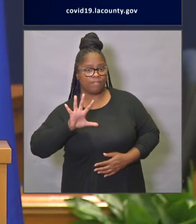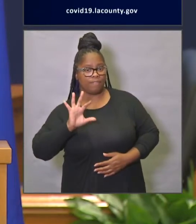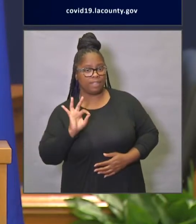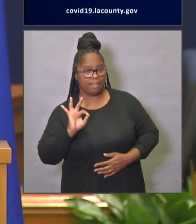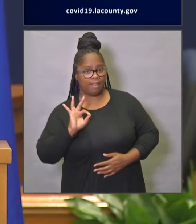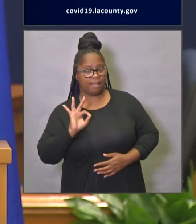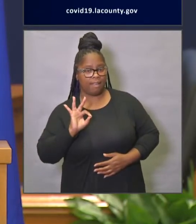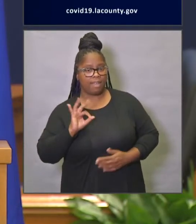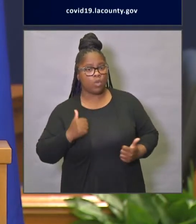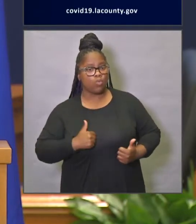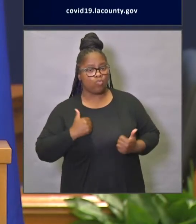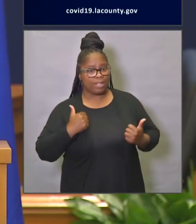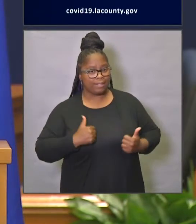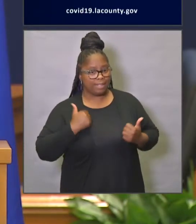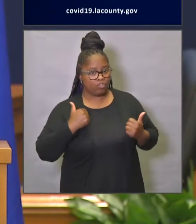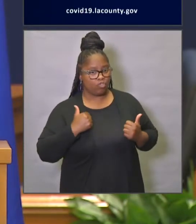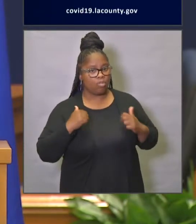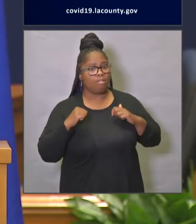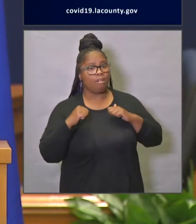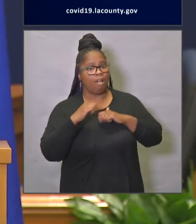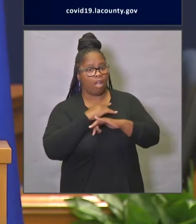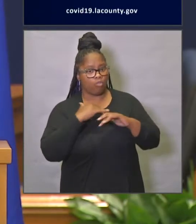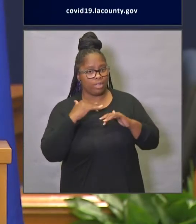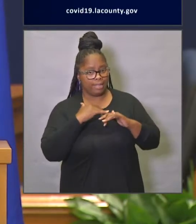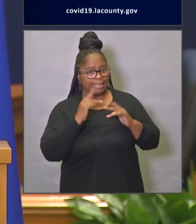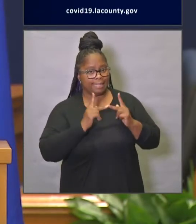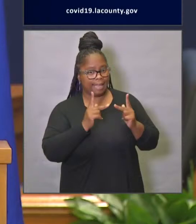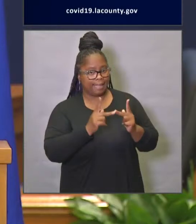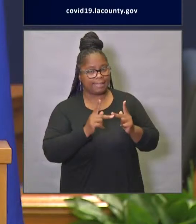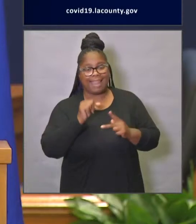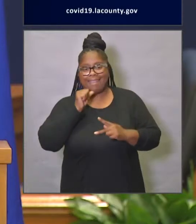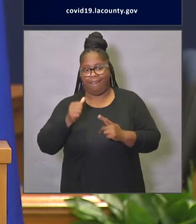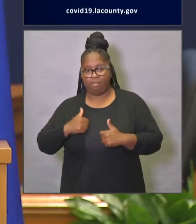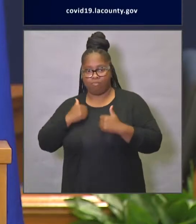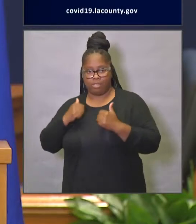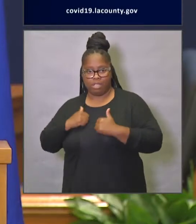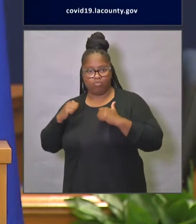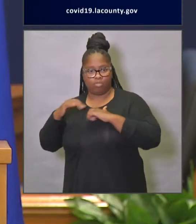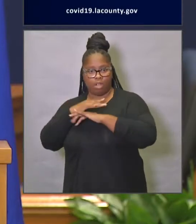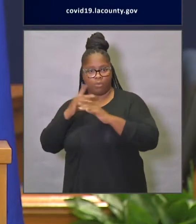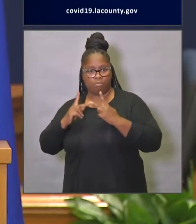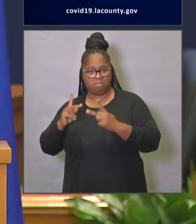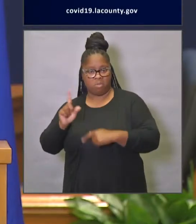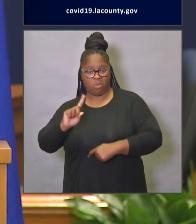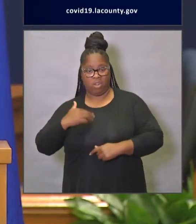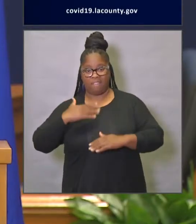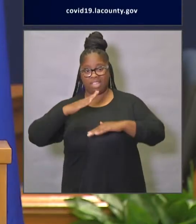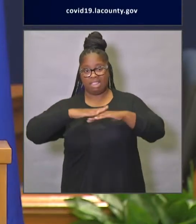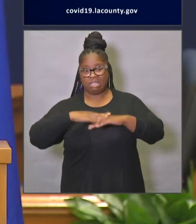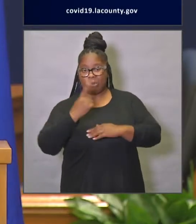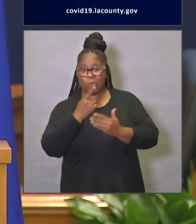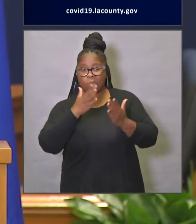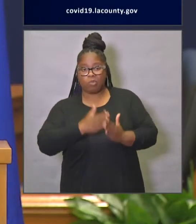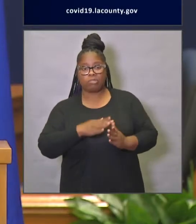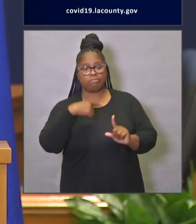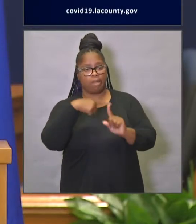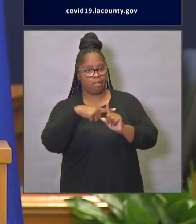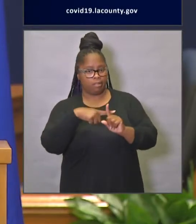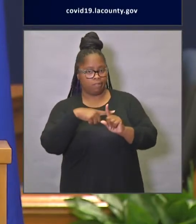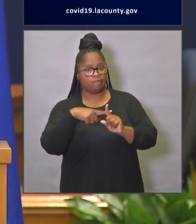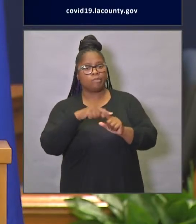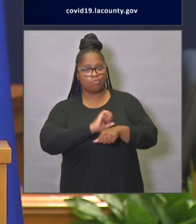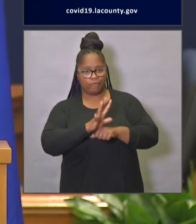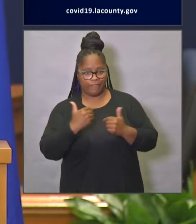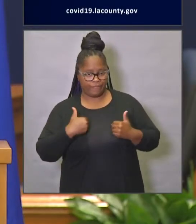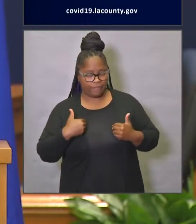1,759 residential congregate settings and non-residential settings with at least one confirmed case of COVID-19.